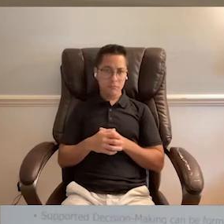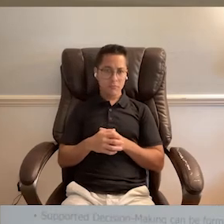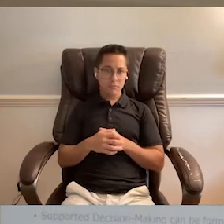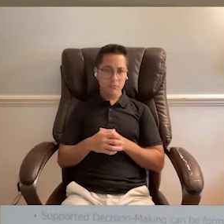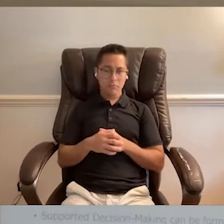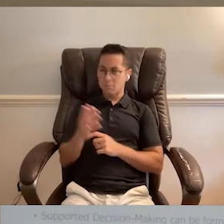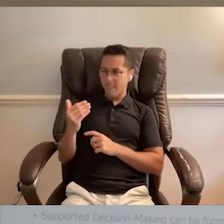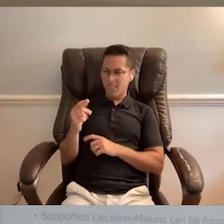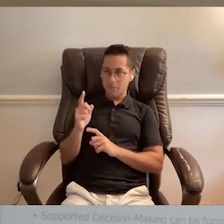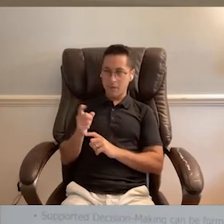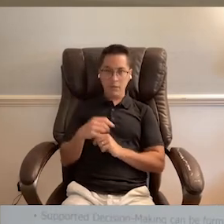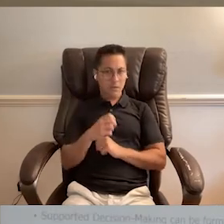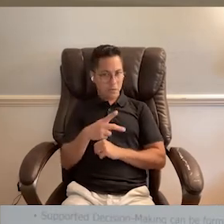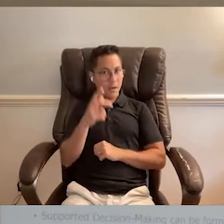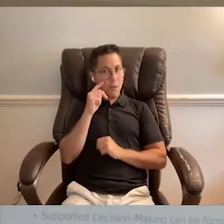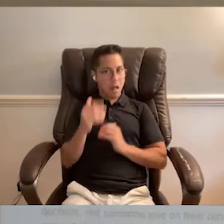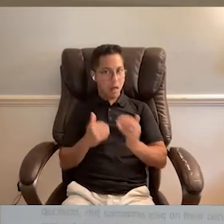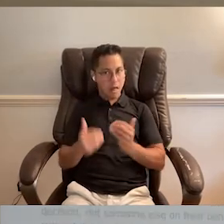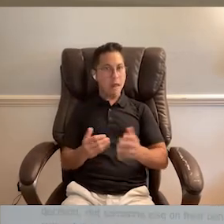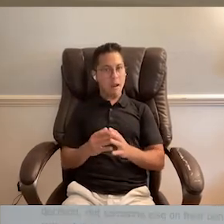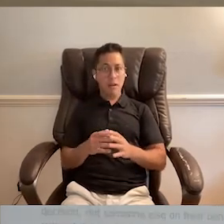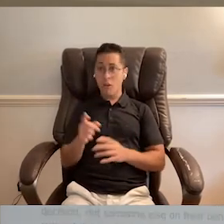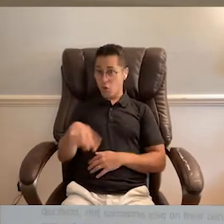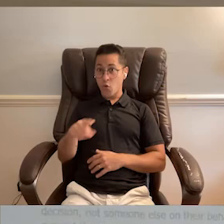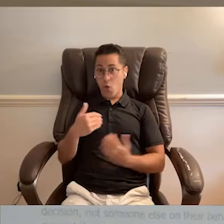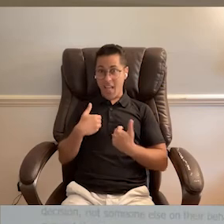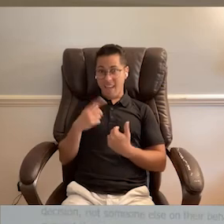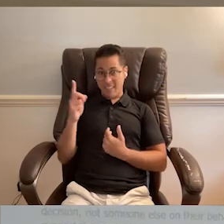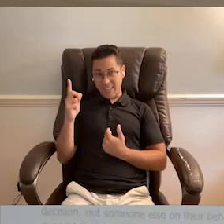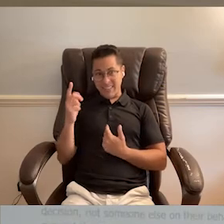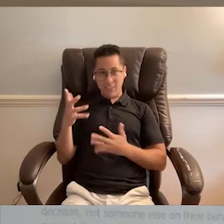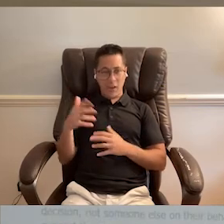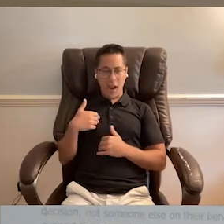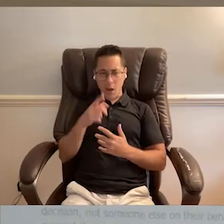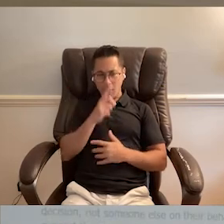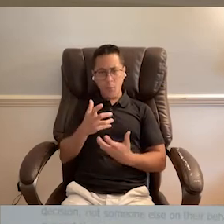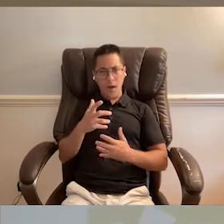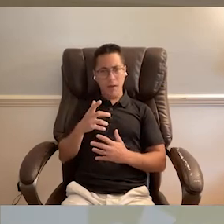Okay, you guys have this, and I really want to get to your breaks.